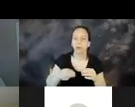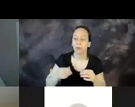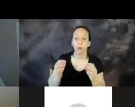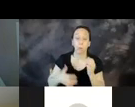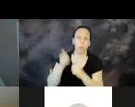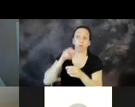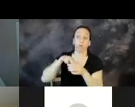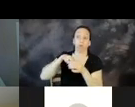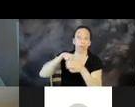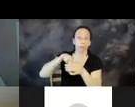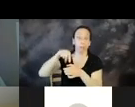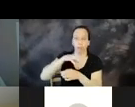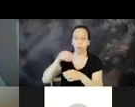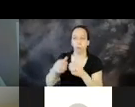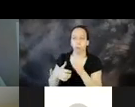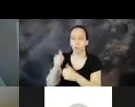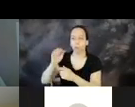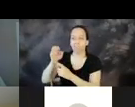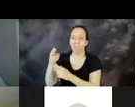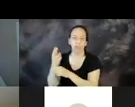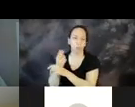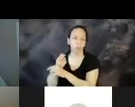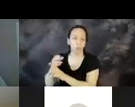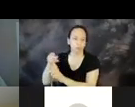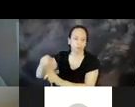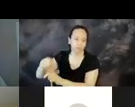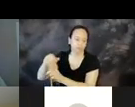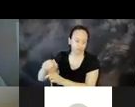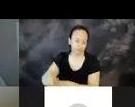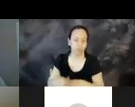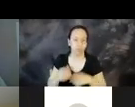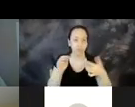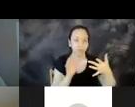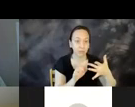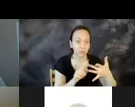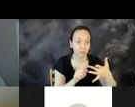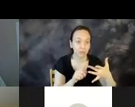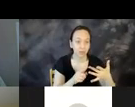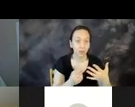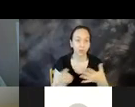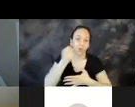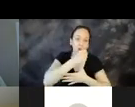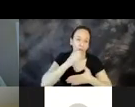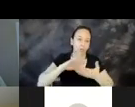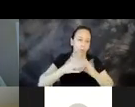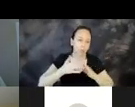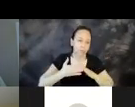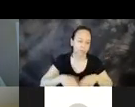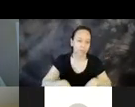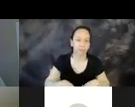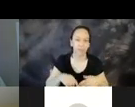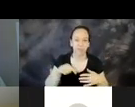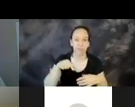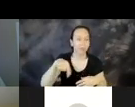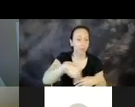in the system or the highest cash use in the system. Next, coverage of priority communities. So these stops and